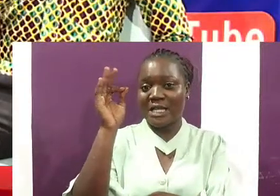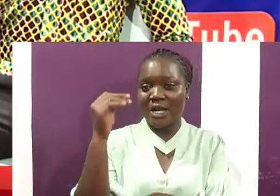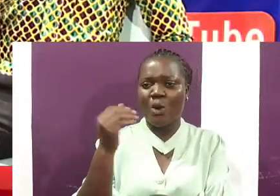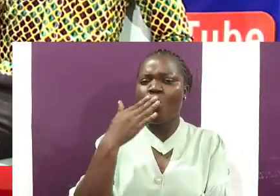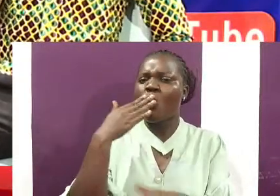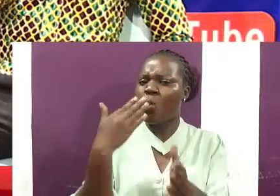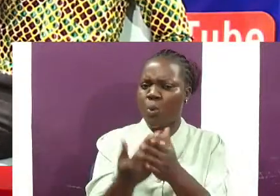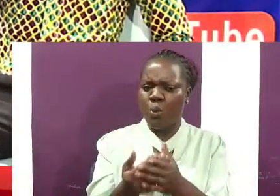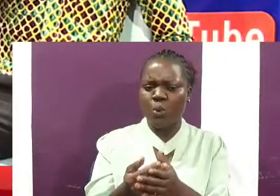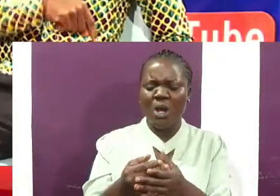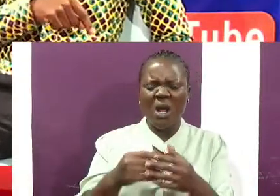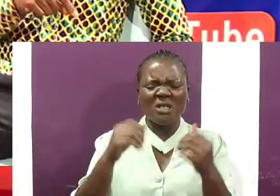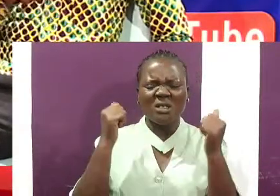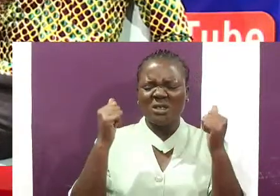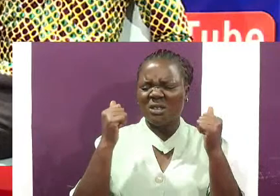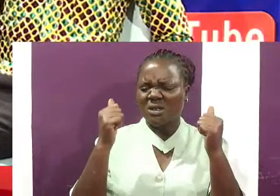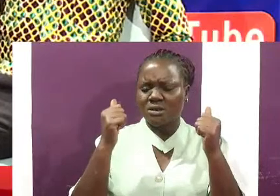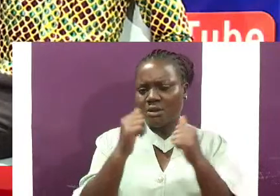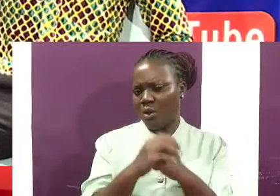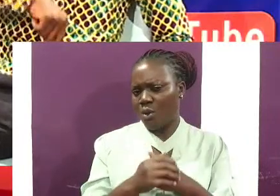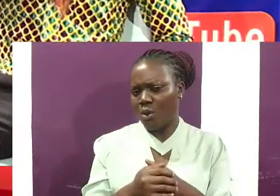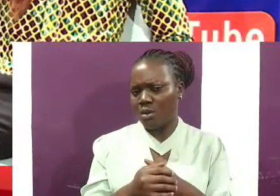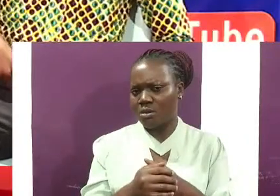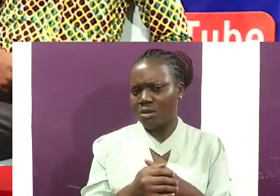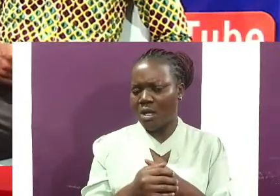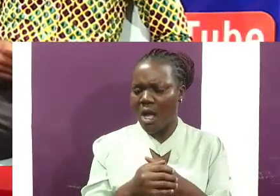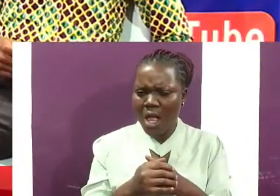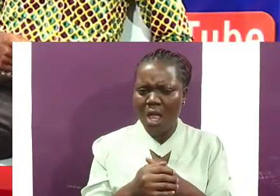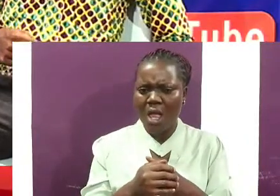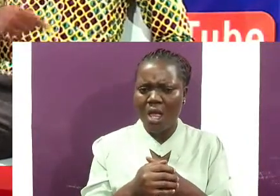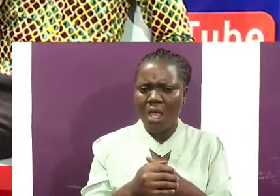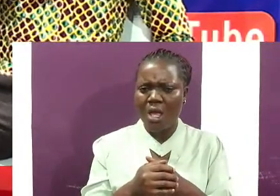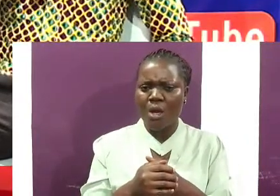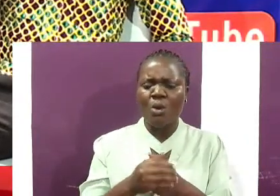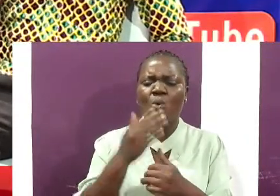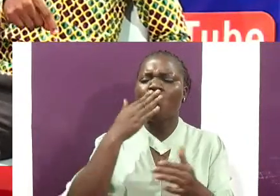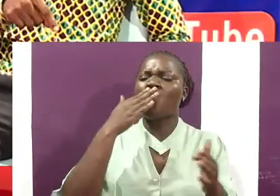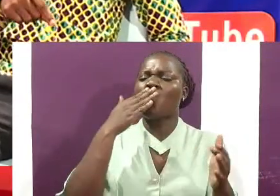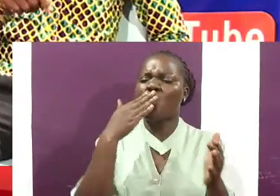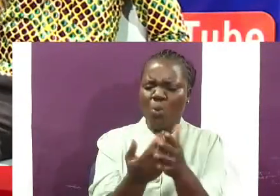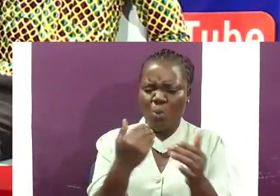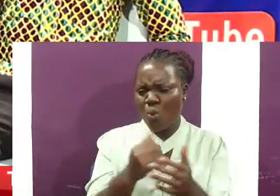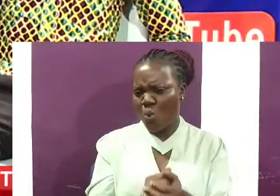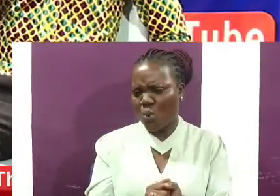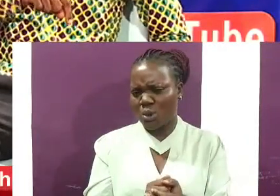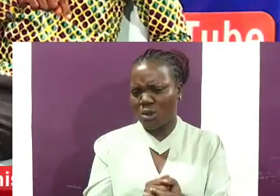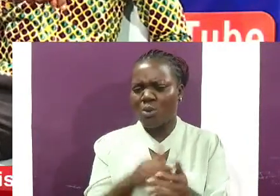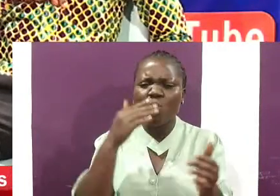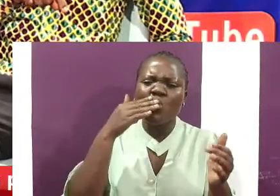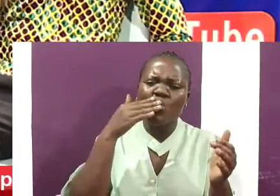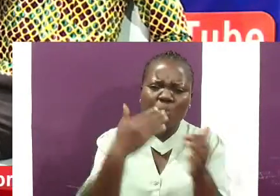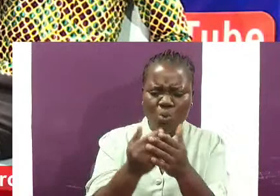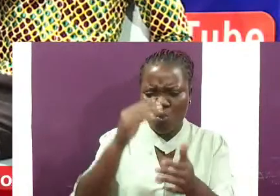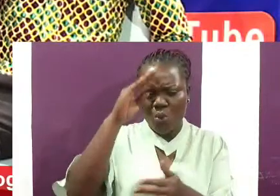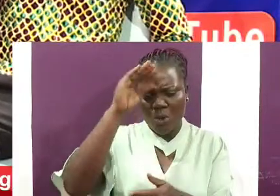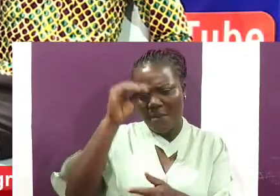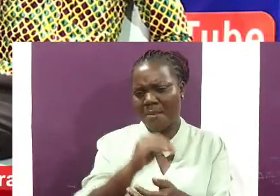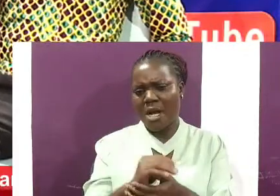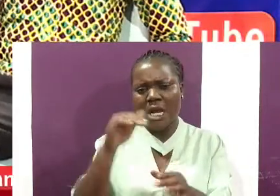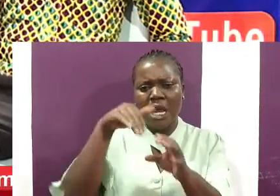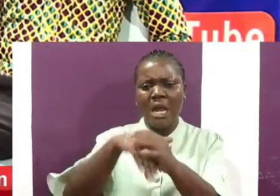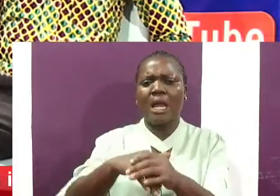of Preaching, yeah. Memphis School of Preaching, no, no, or more director, and back. Yes. Memphis School of Preaching, no, director, no, your friend,